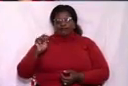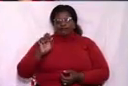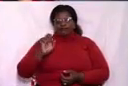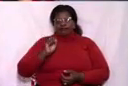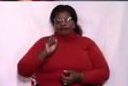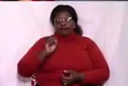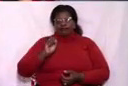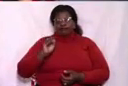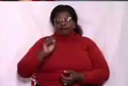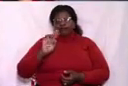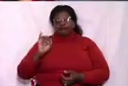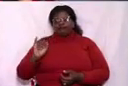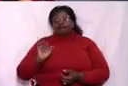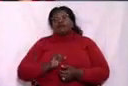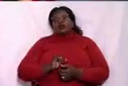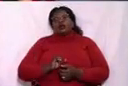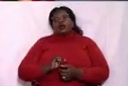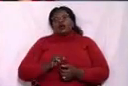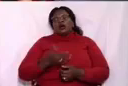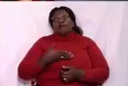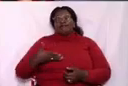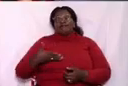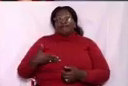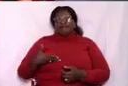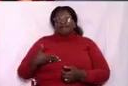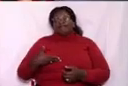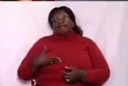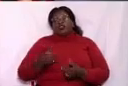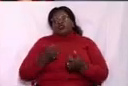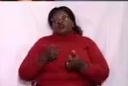entrepreneur. I'm from Timor, and